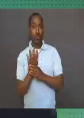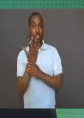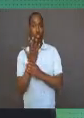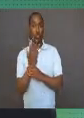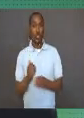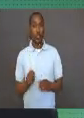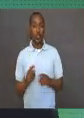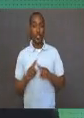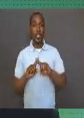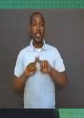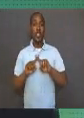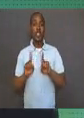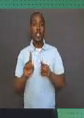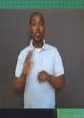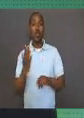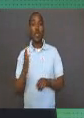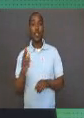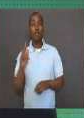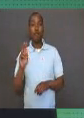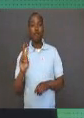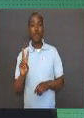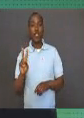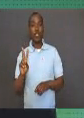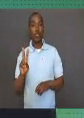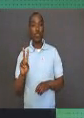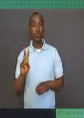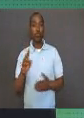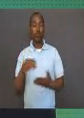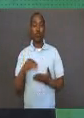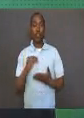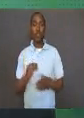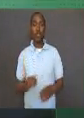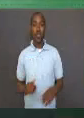and the different types of vaccines that we can get.